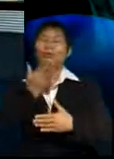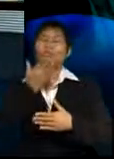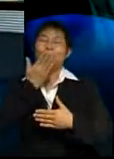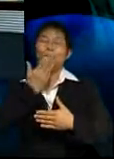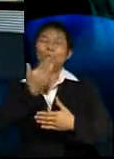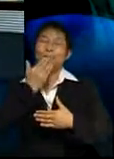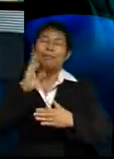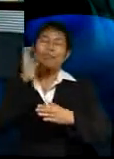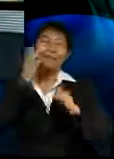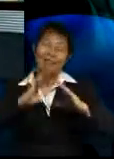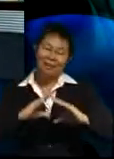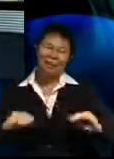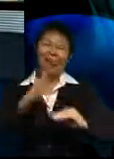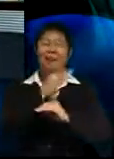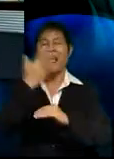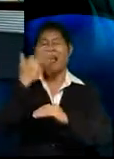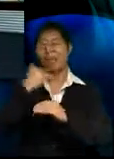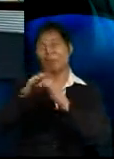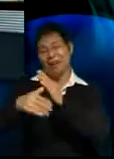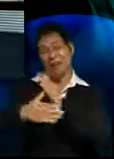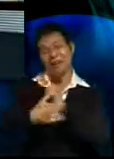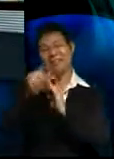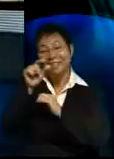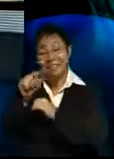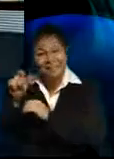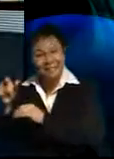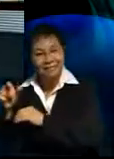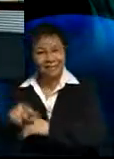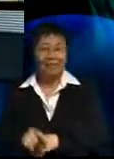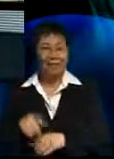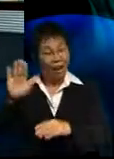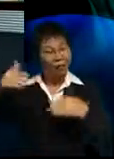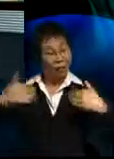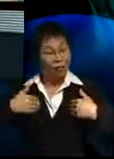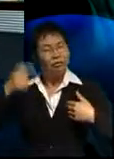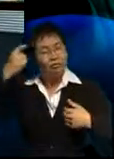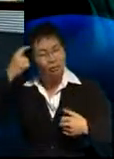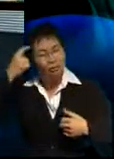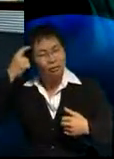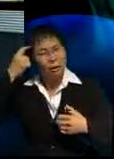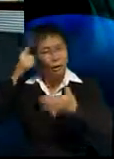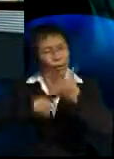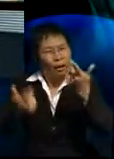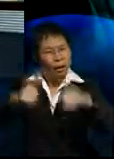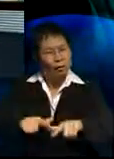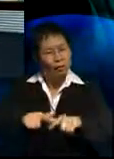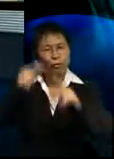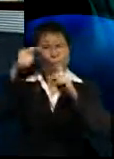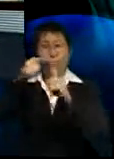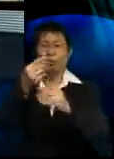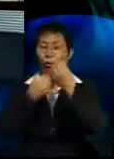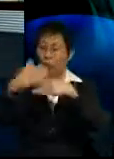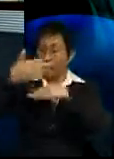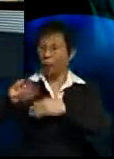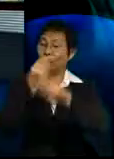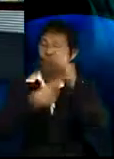aroma of my nasi lemak with sambal ikan bilis. But have you ever thought of what happens to the food